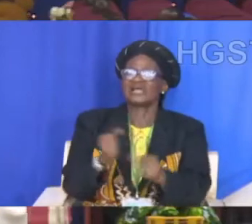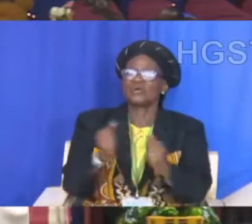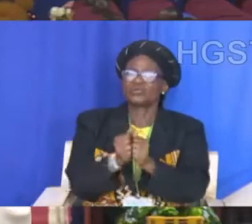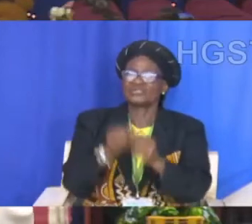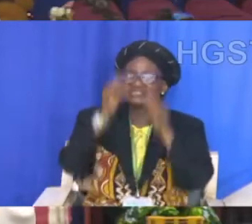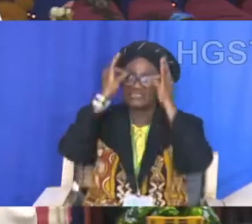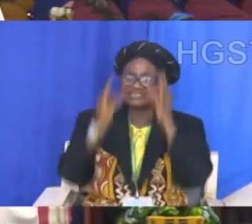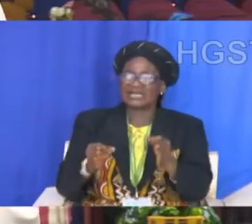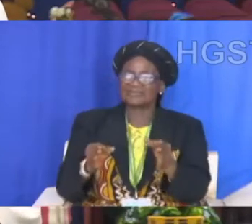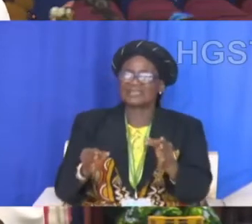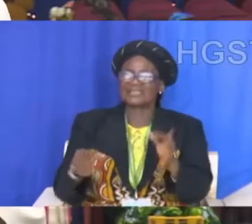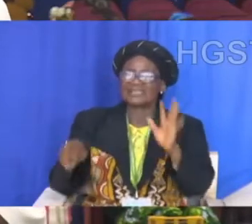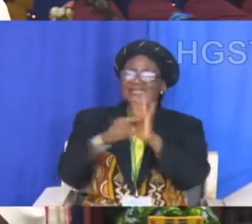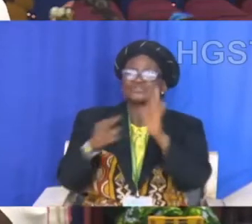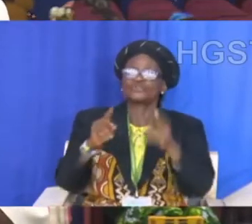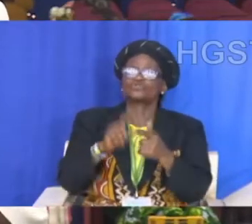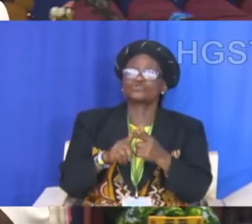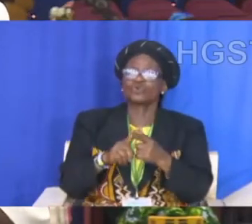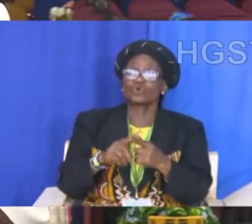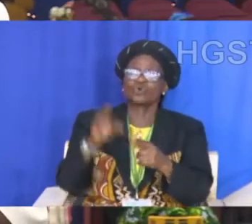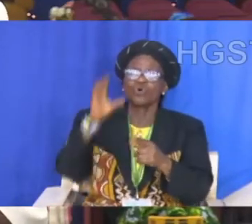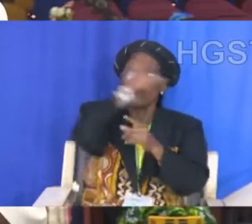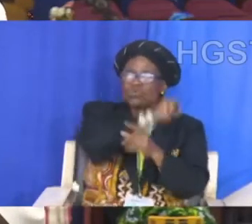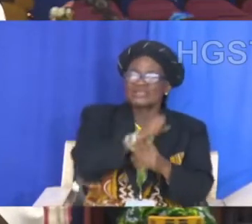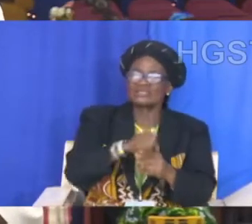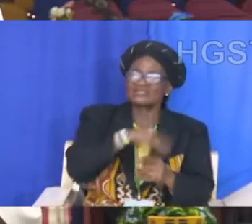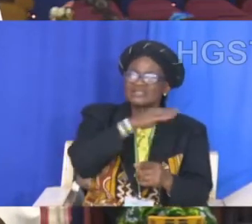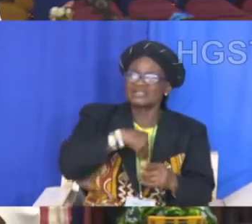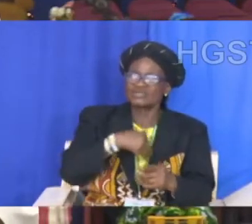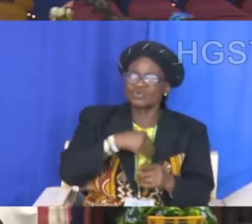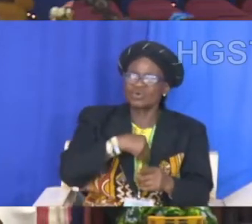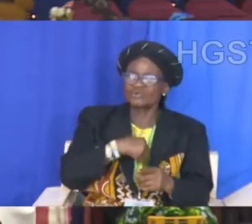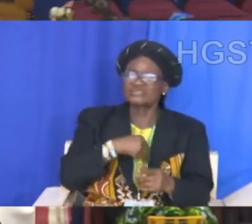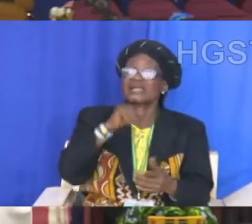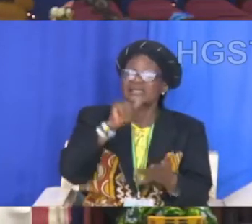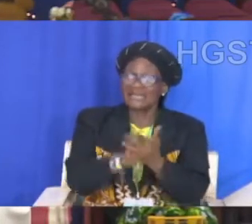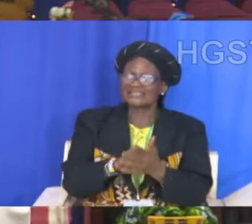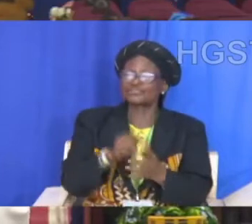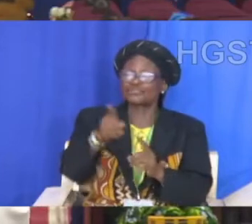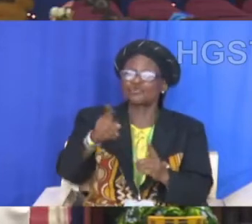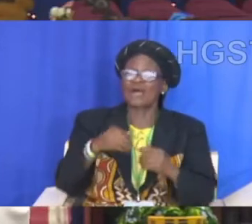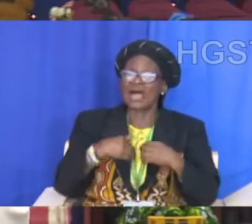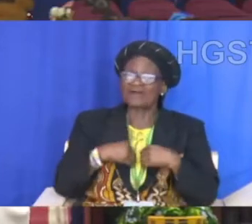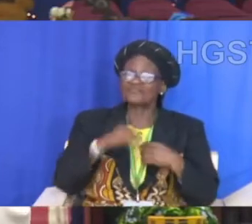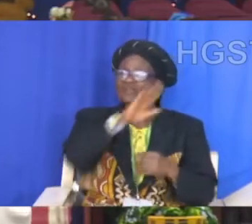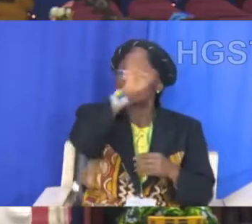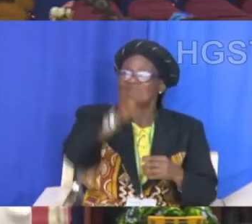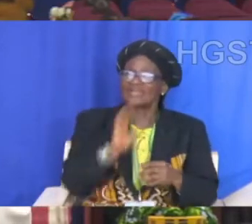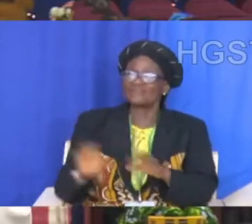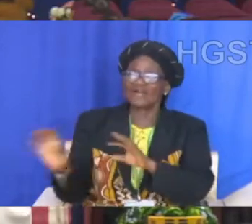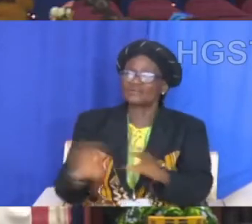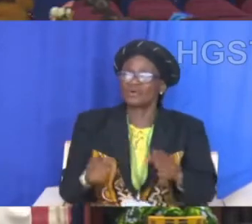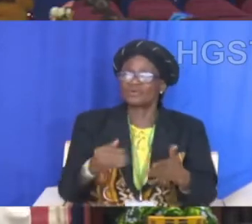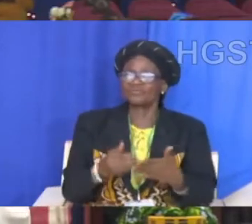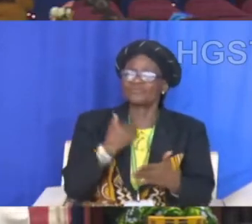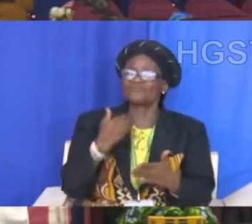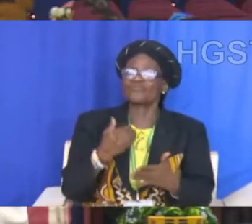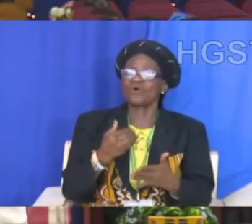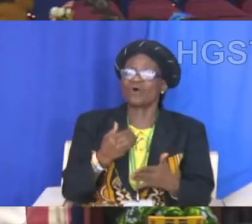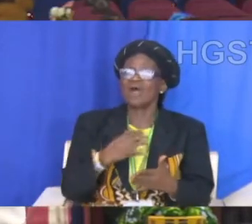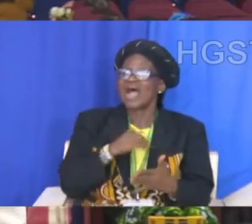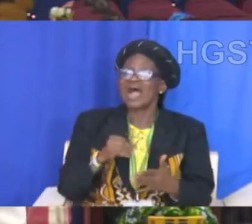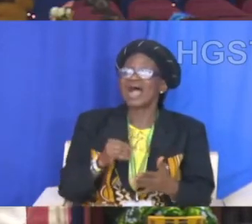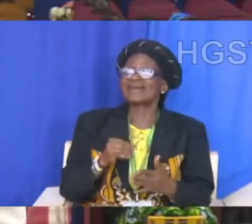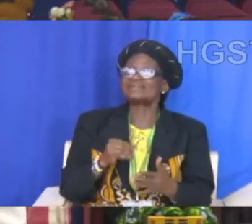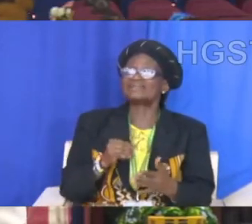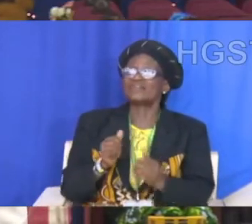before. Go with a determination that not only will you win souls, you will follow them up until they are